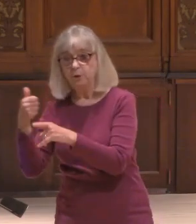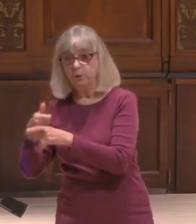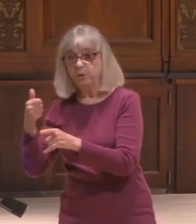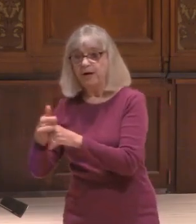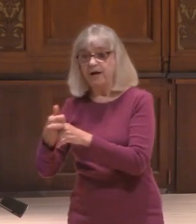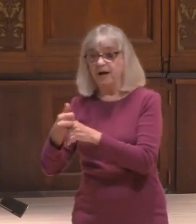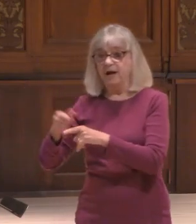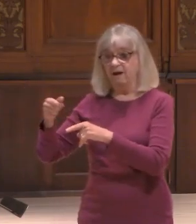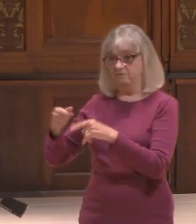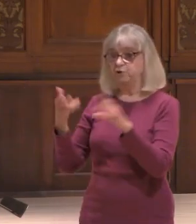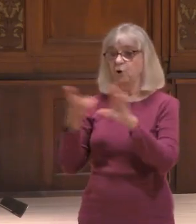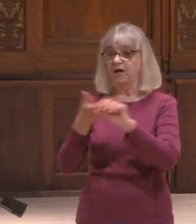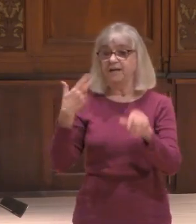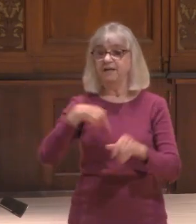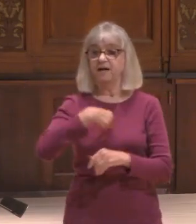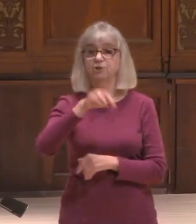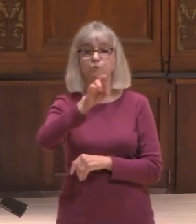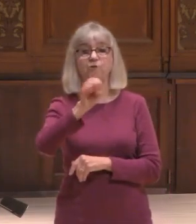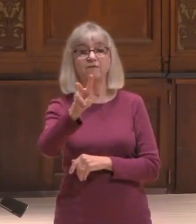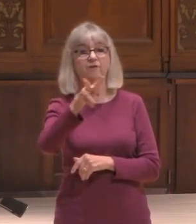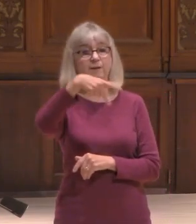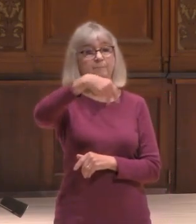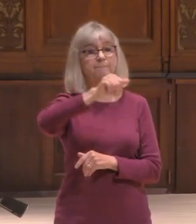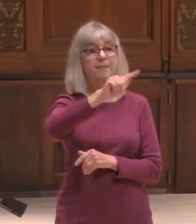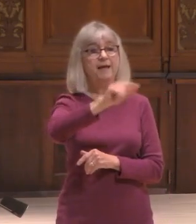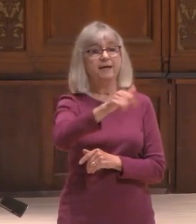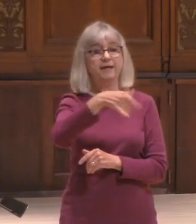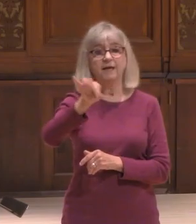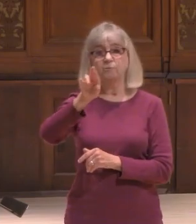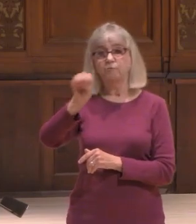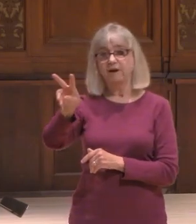Hava, who are amazing pastors in our community.